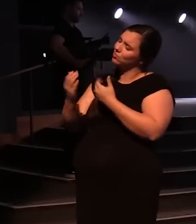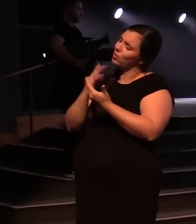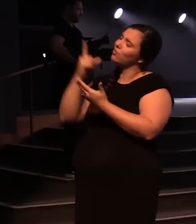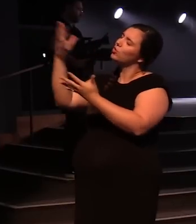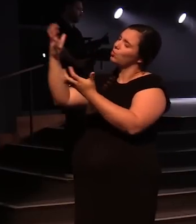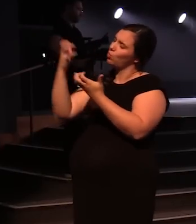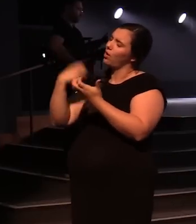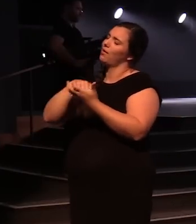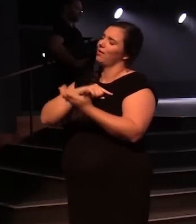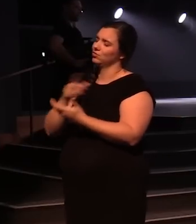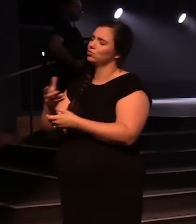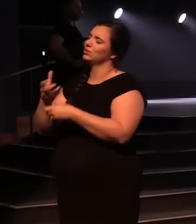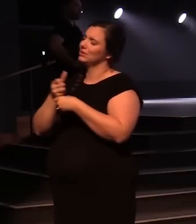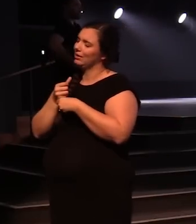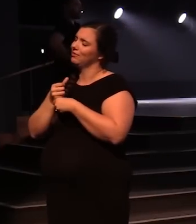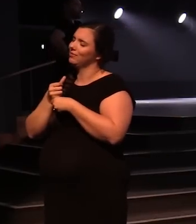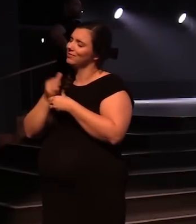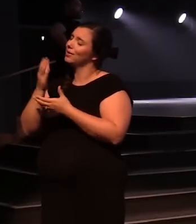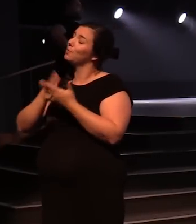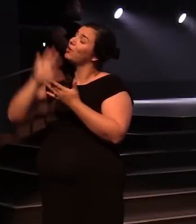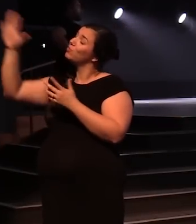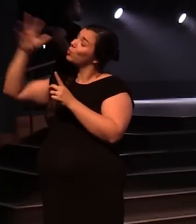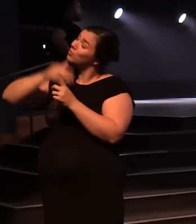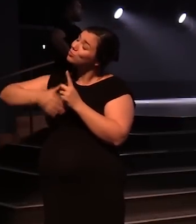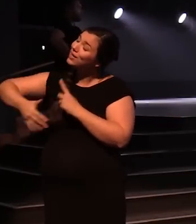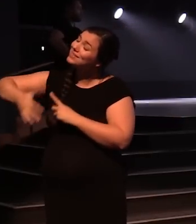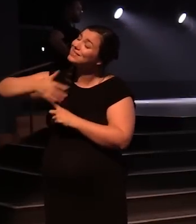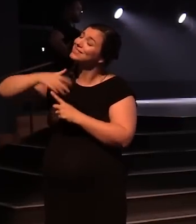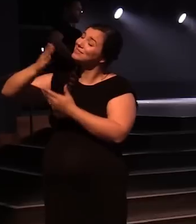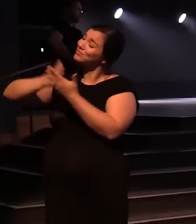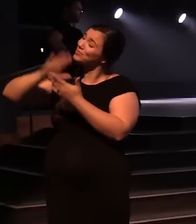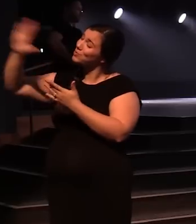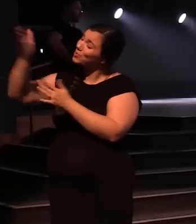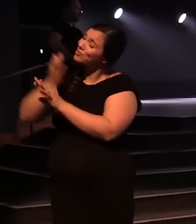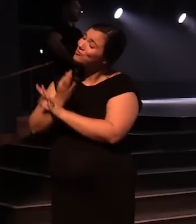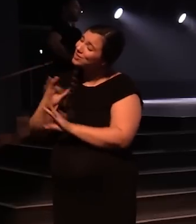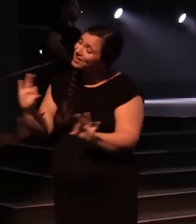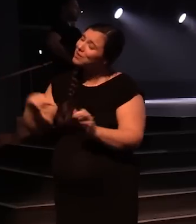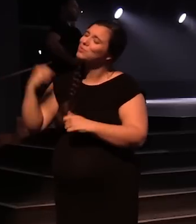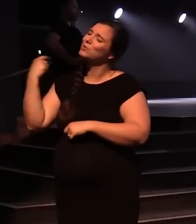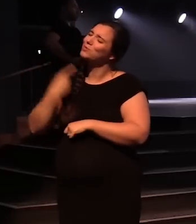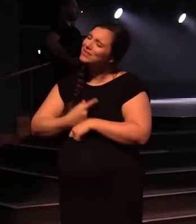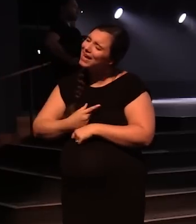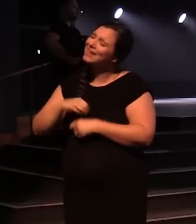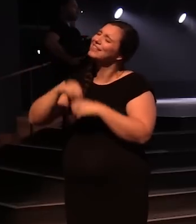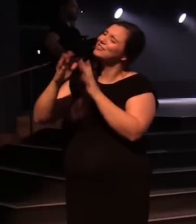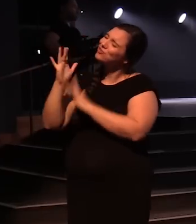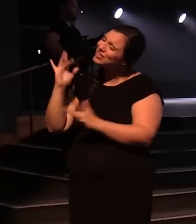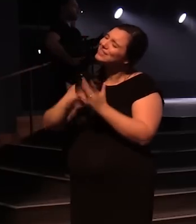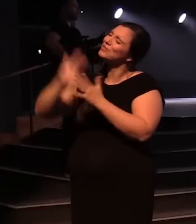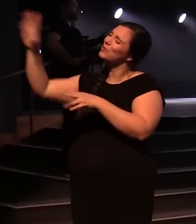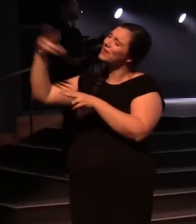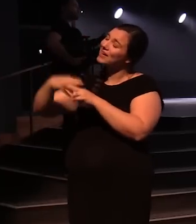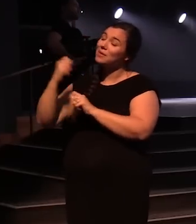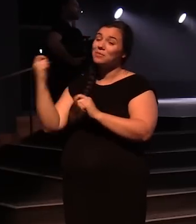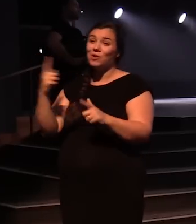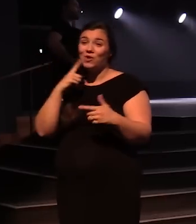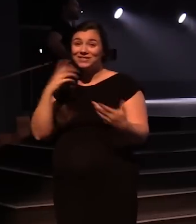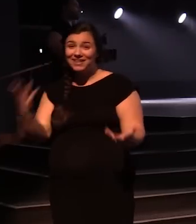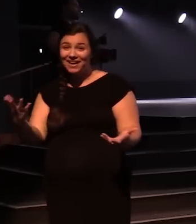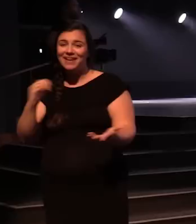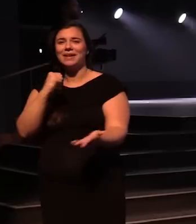receive. And I pray it would be a portion of your presence and your freedom today in Jesus' name. And everybody